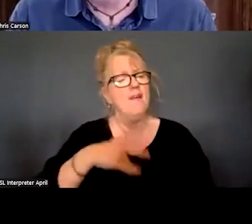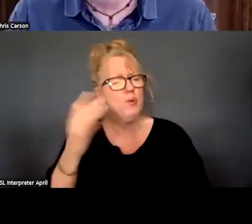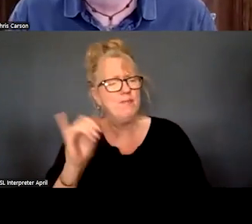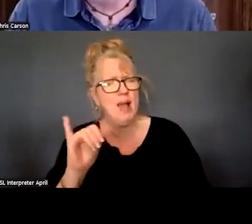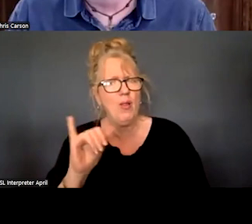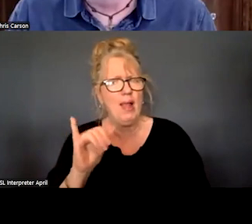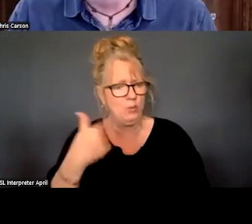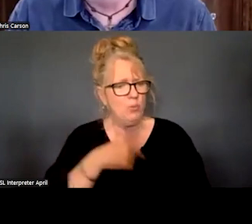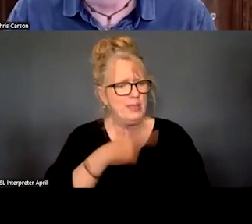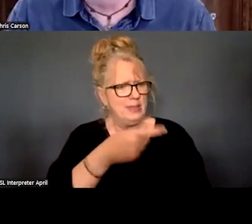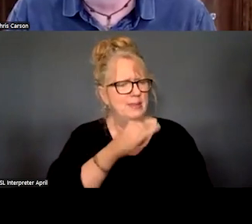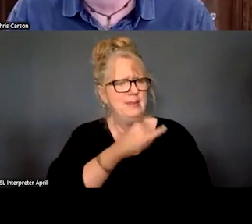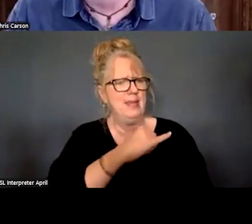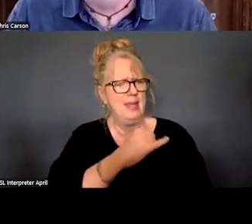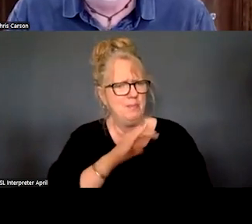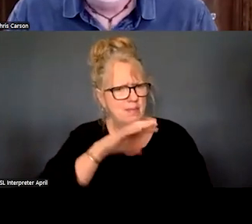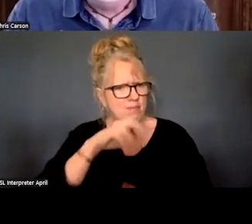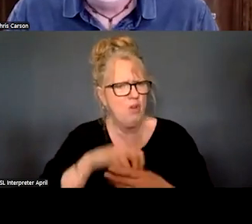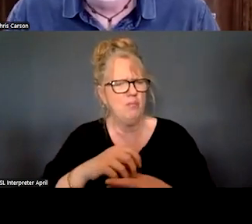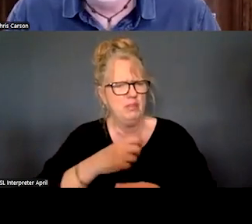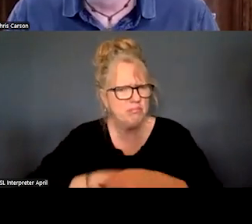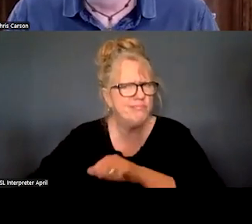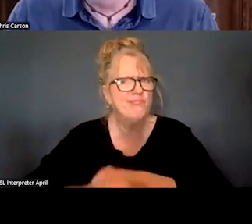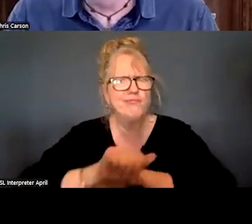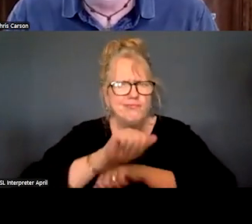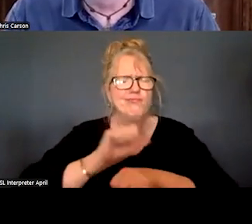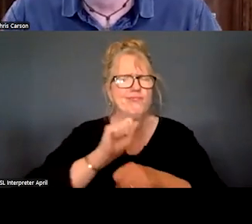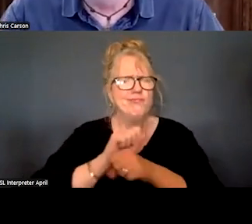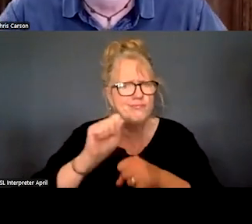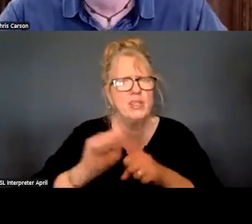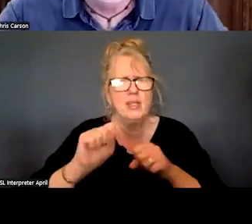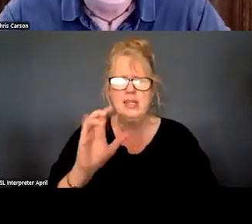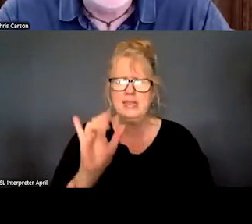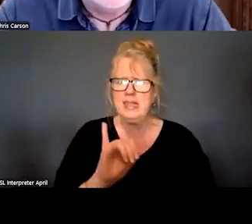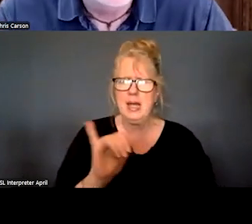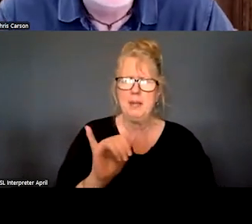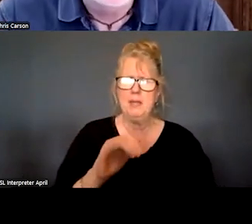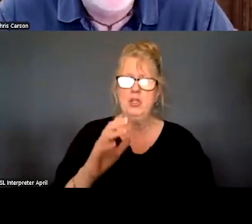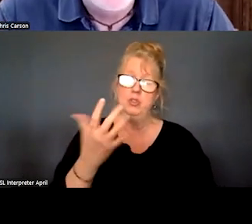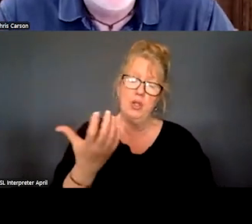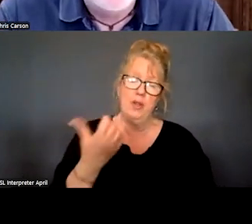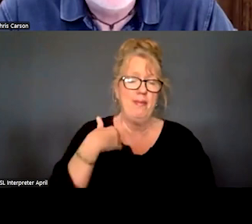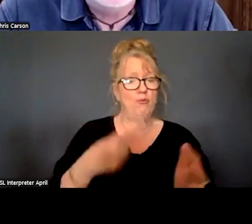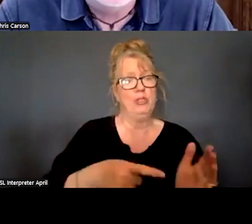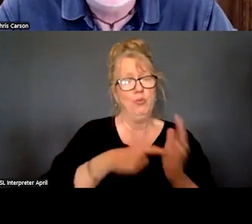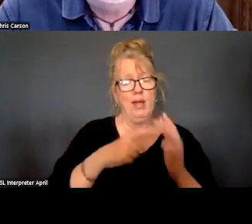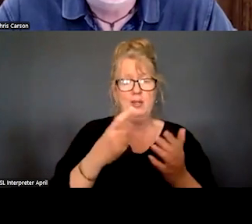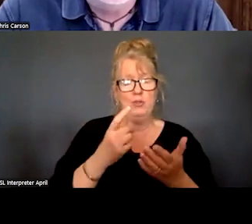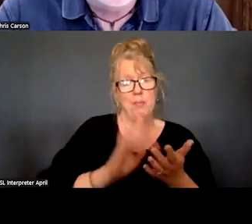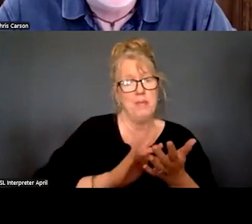least that much involvement and skin in the game. So we would, and that requires a certain medical